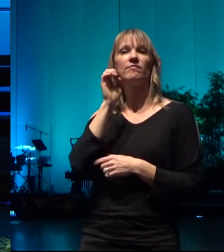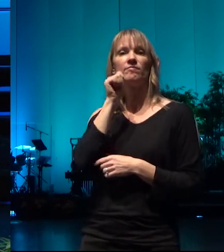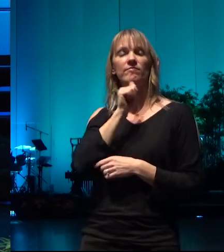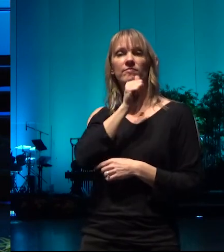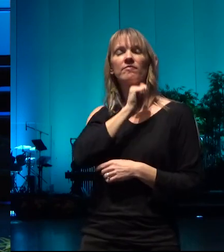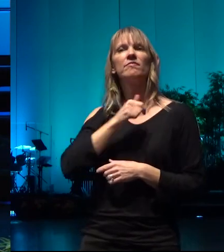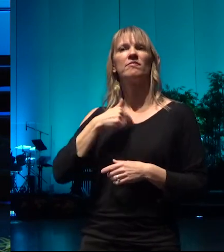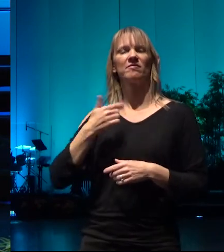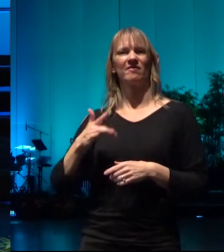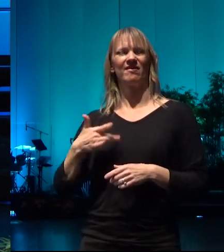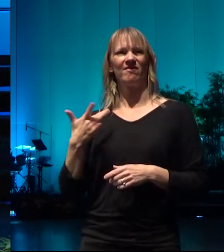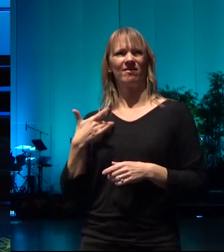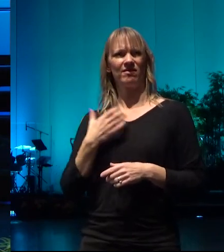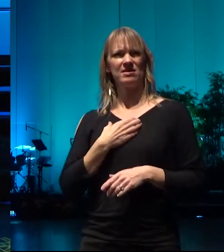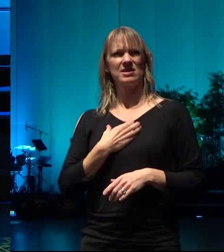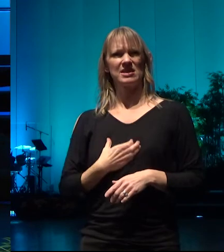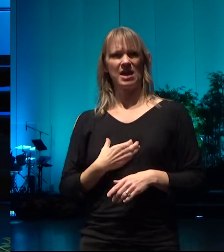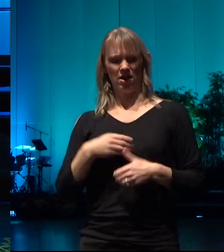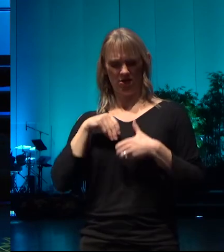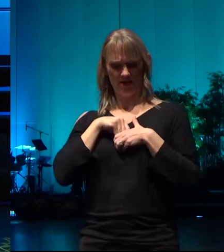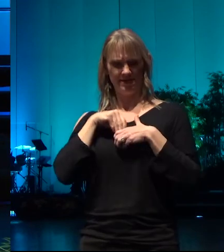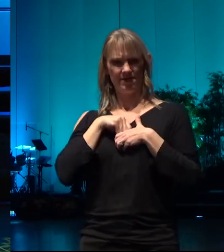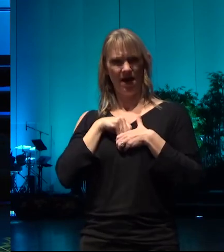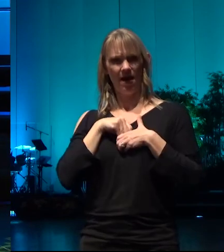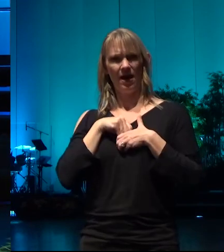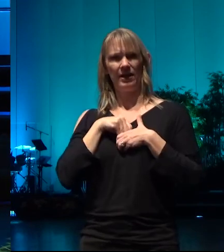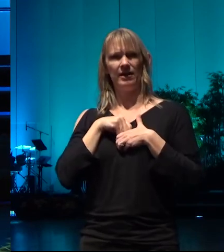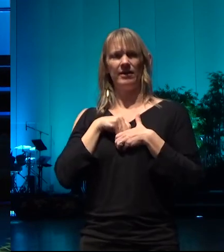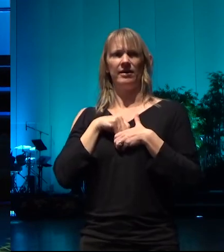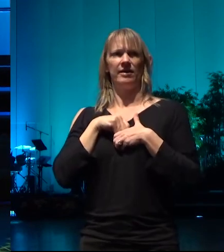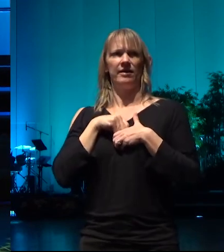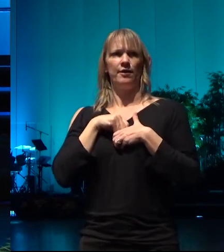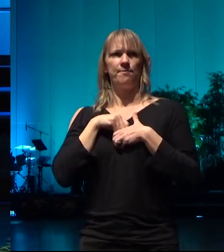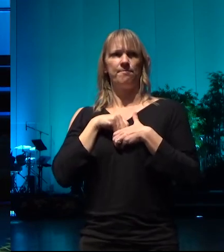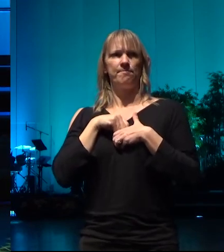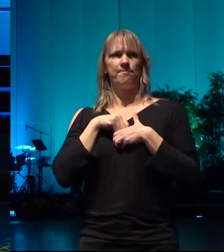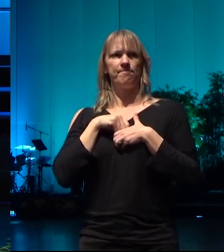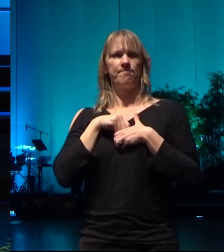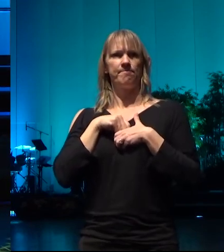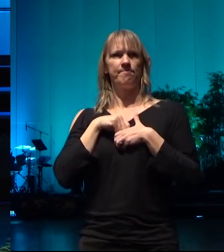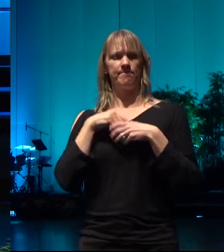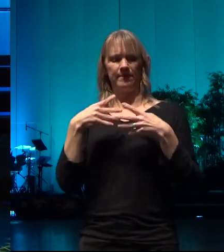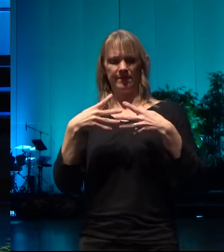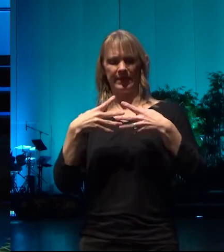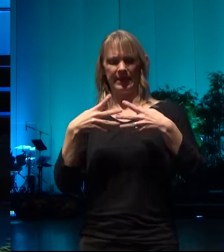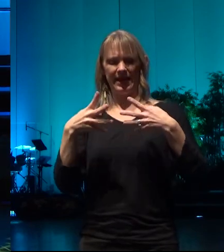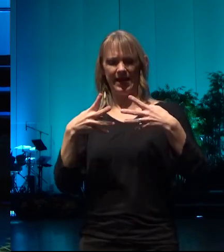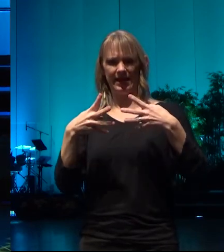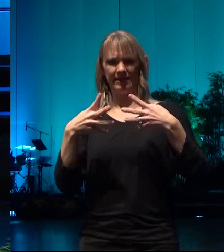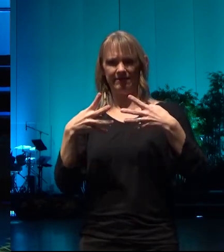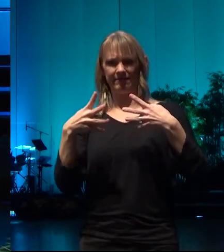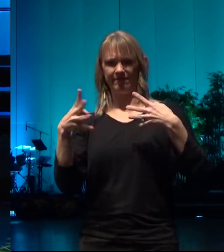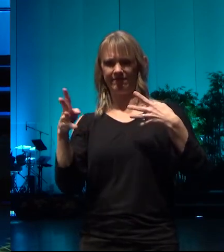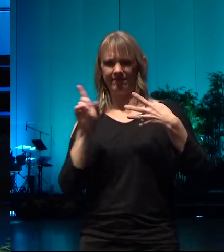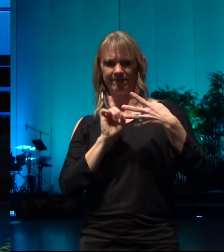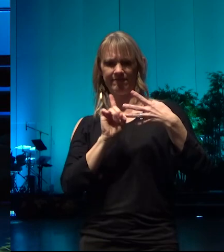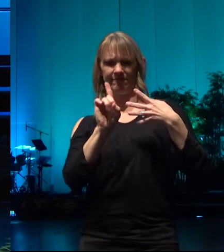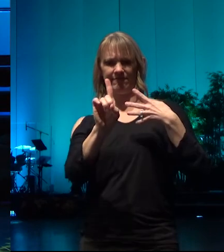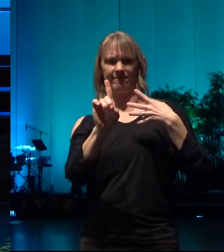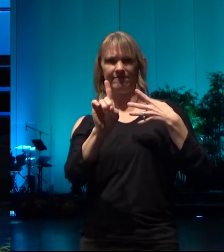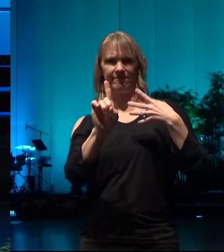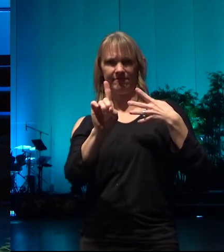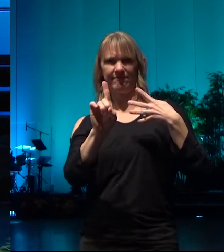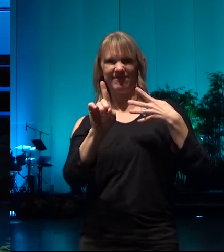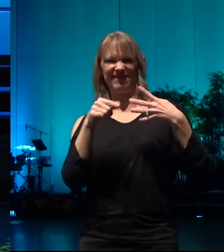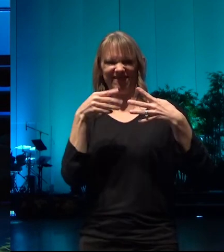could feel that there was this intense desire in me to somehow step through that gate. That felt like that gate